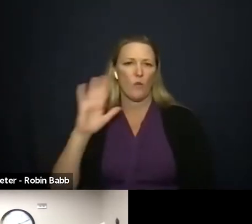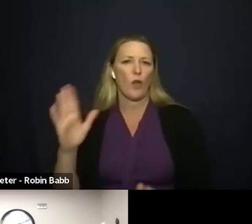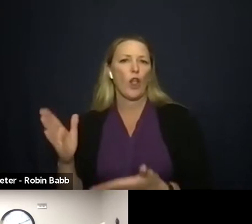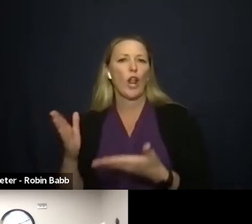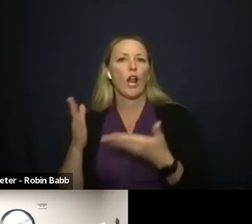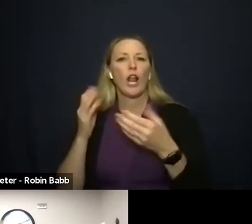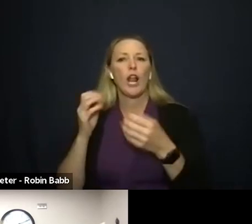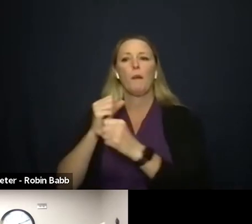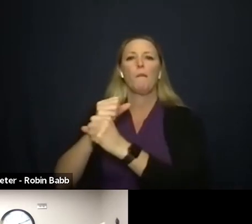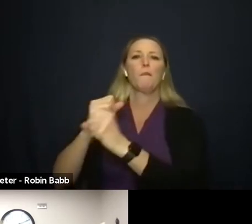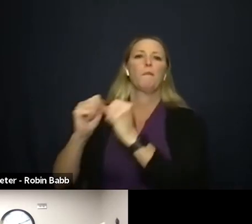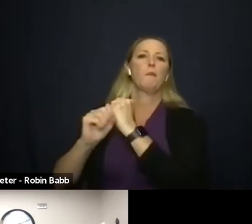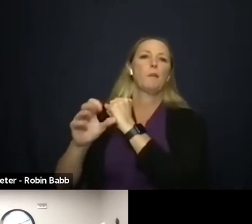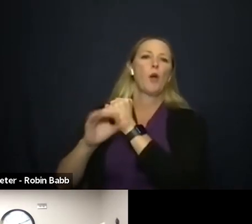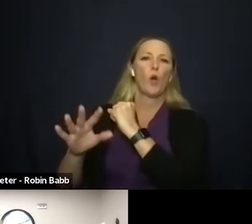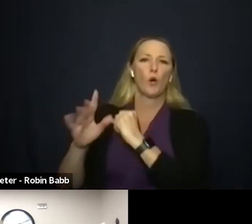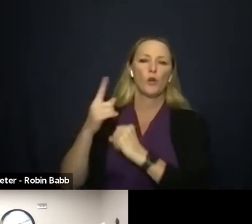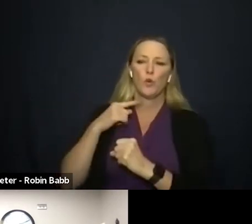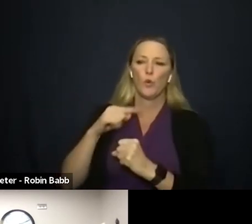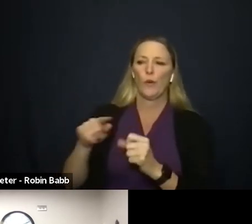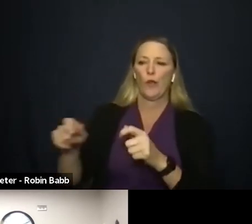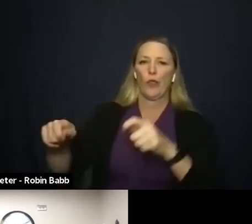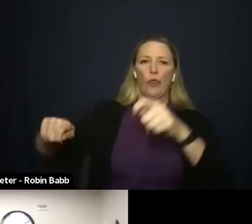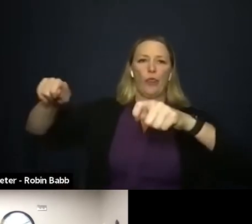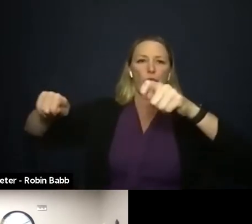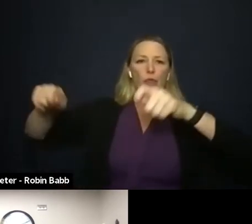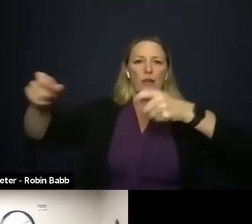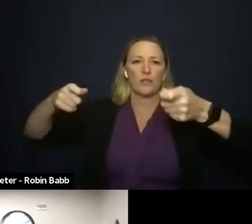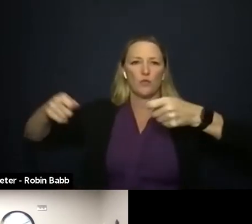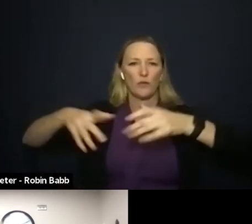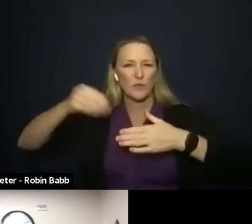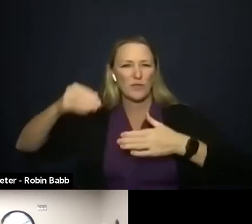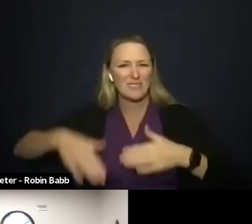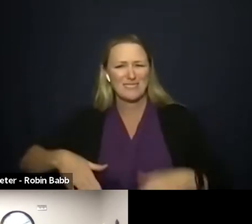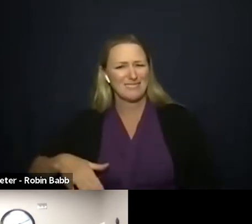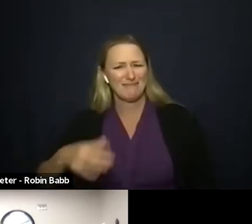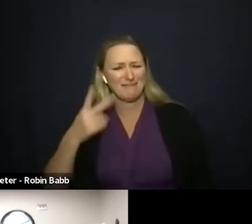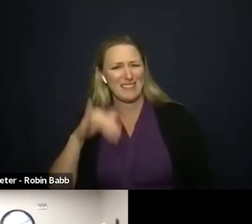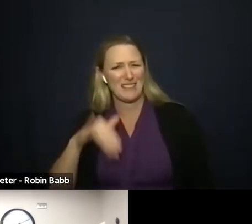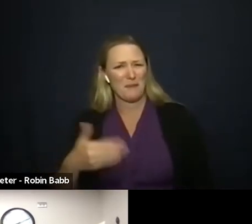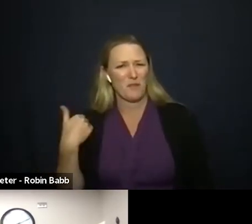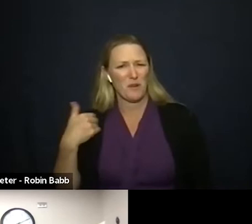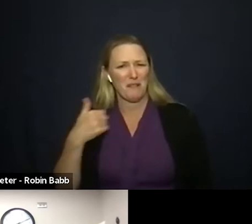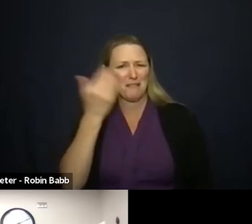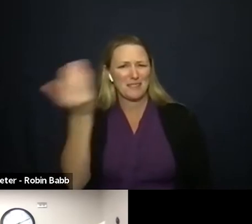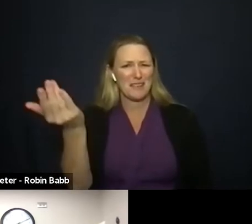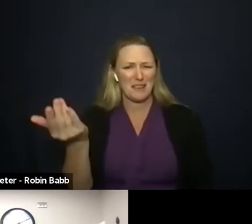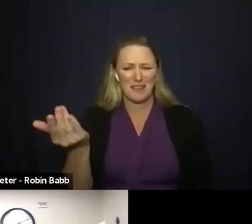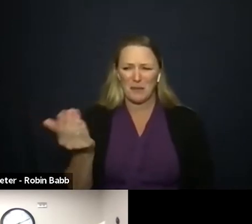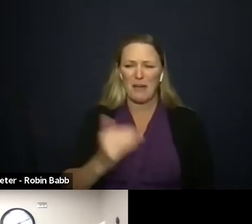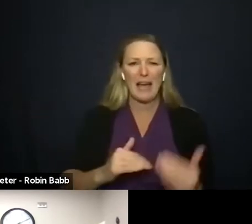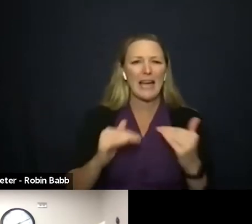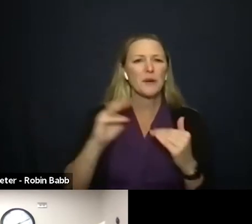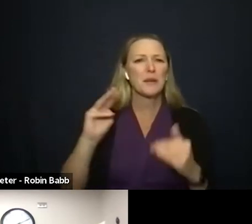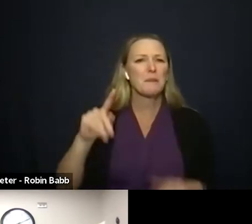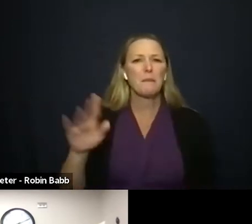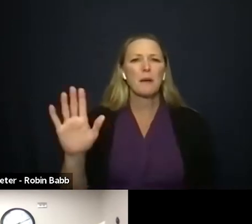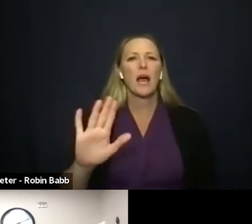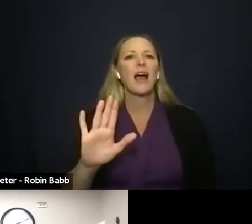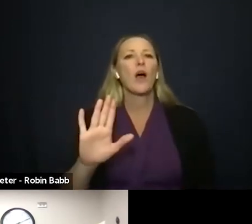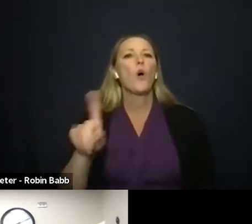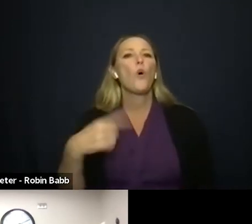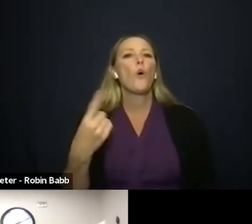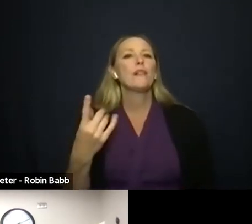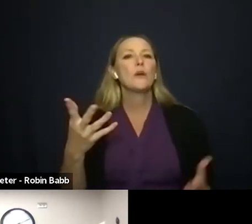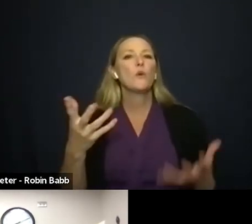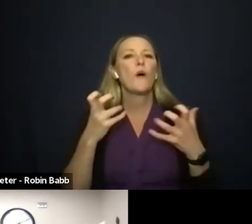kids we have seen this before and it is it is shameful the equity map basically only wants hispanic voters